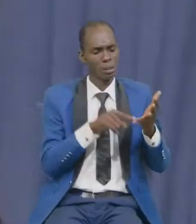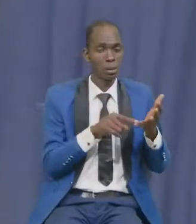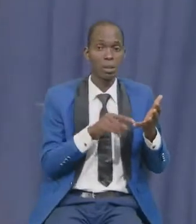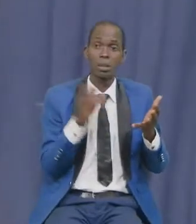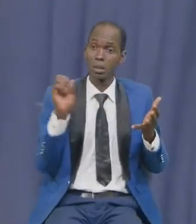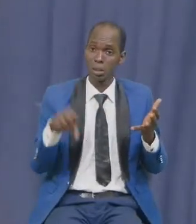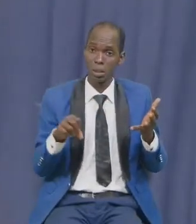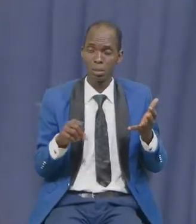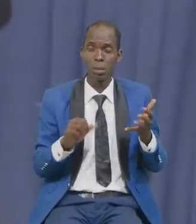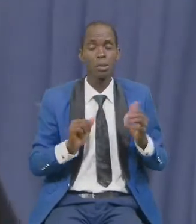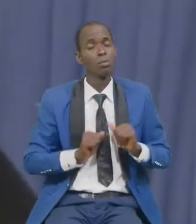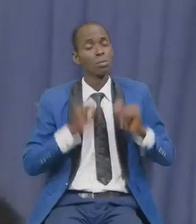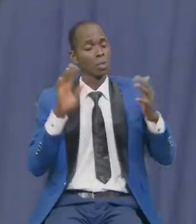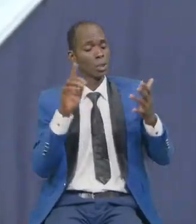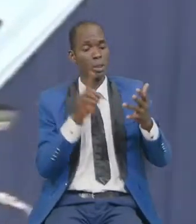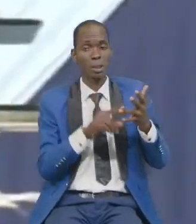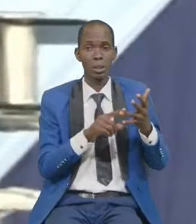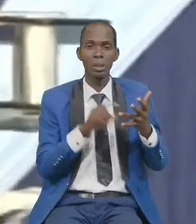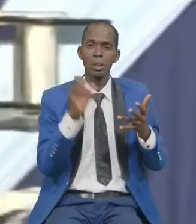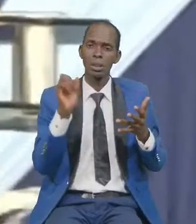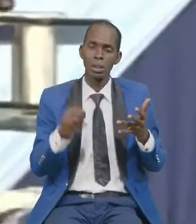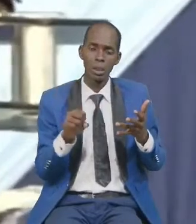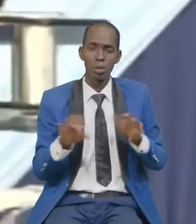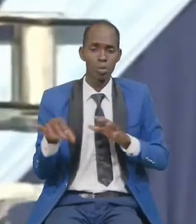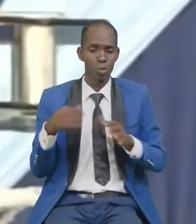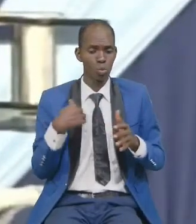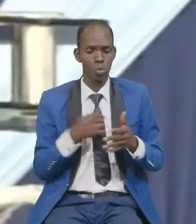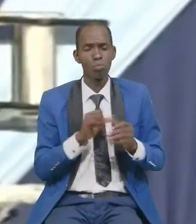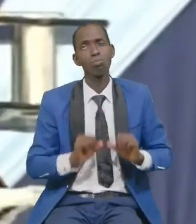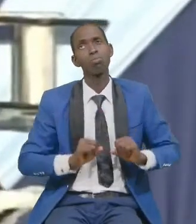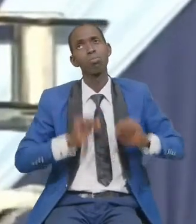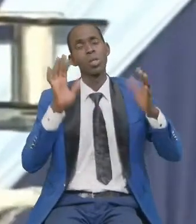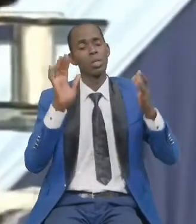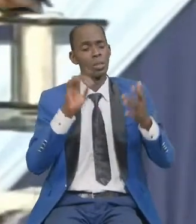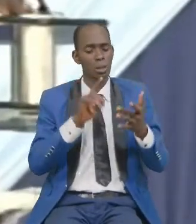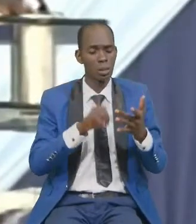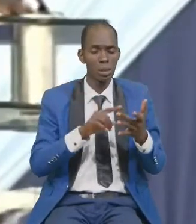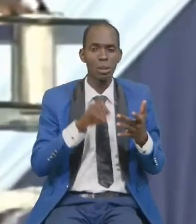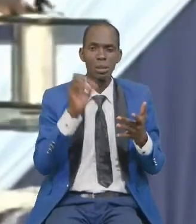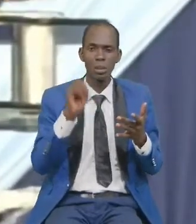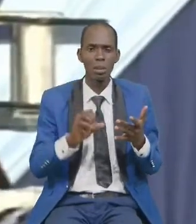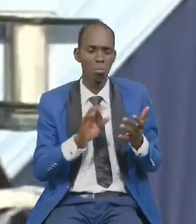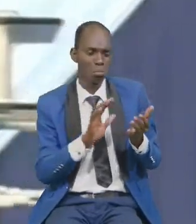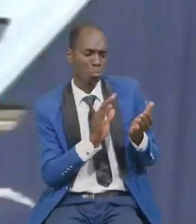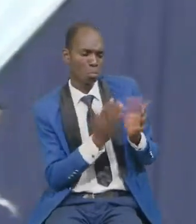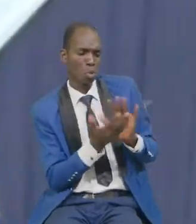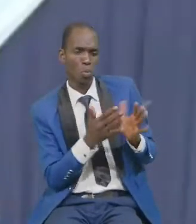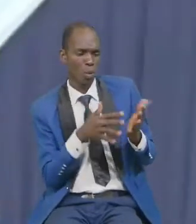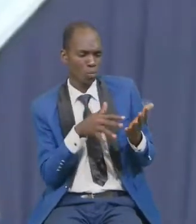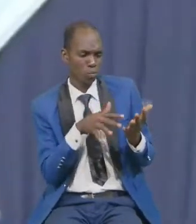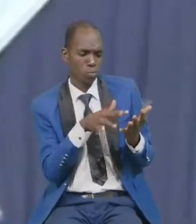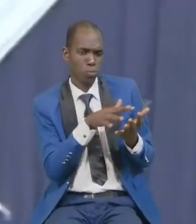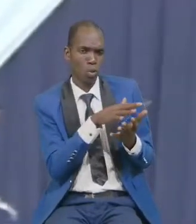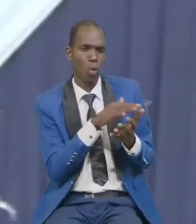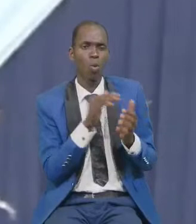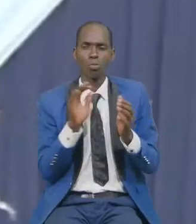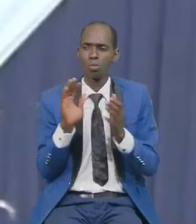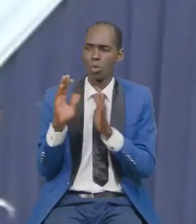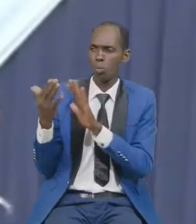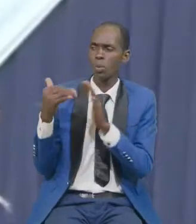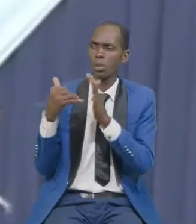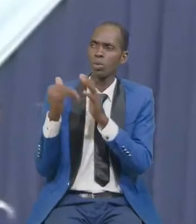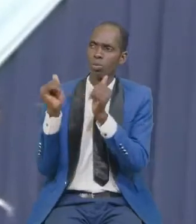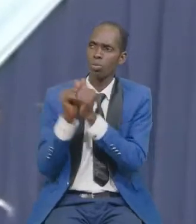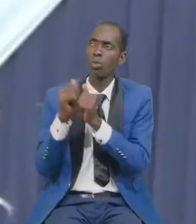this? Yes. Do we give up that? Yes. But compare that with what Christ has given